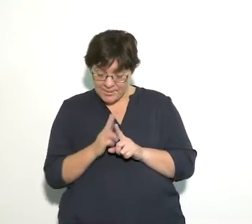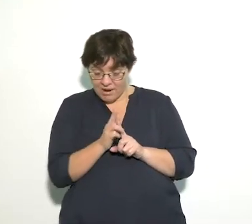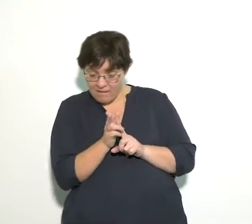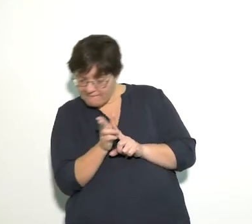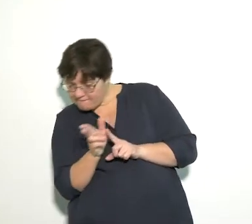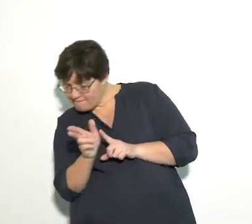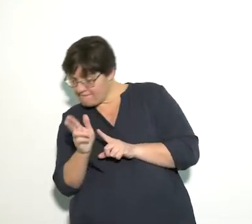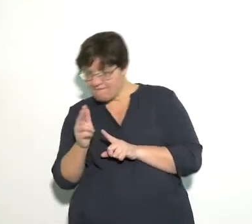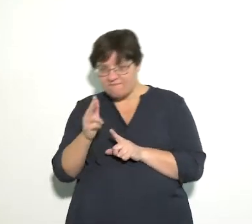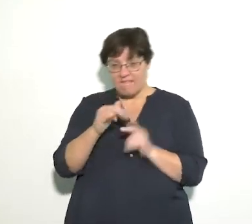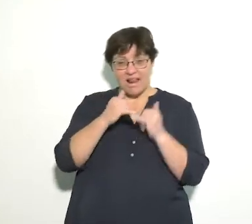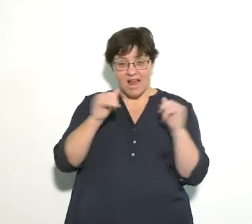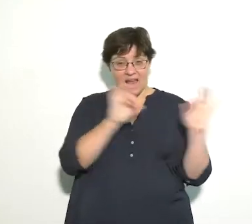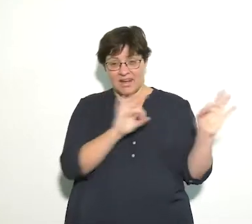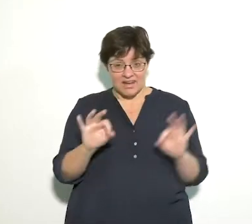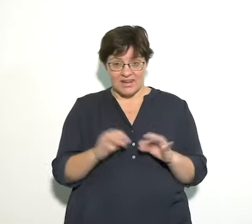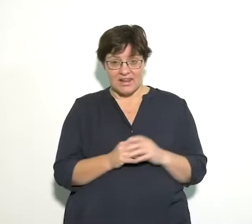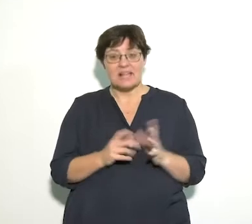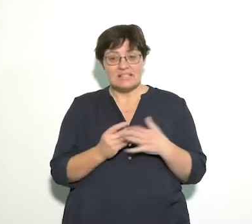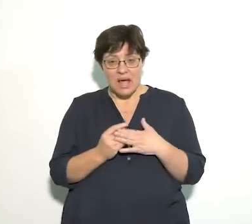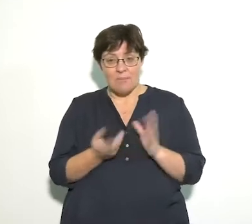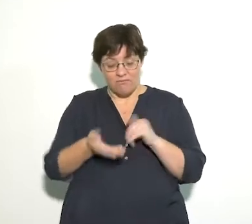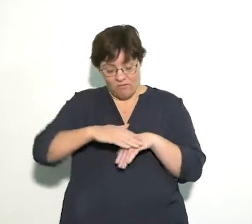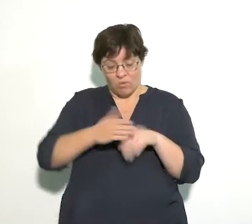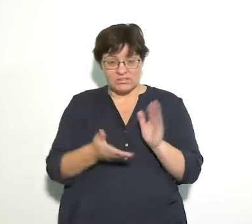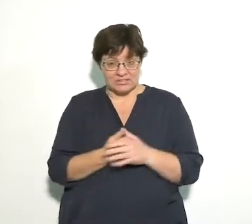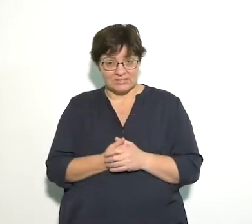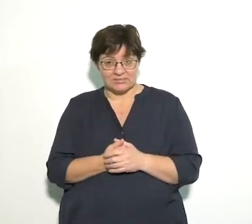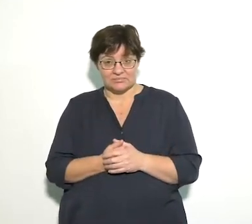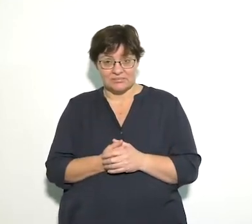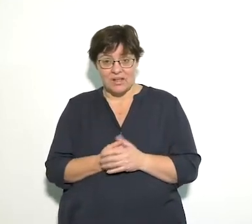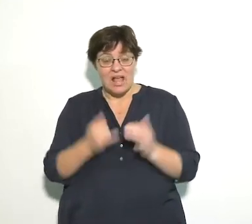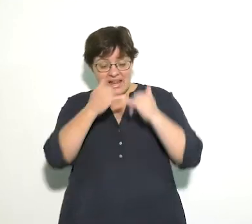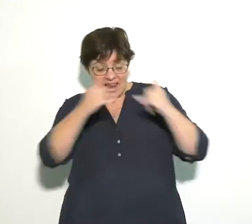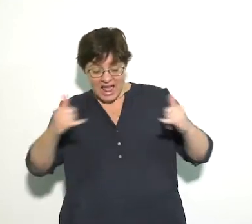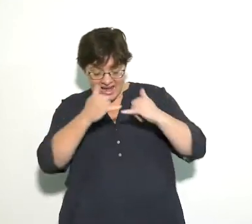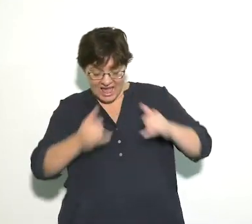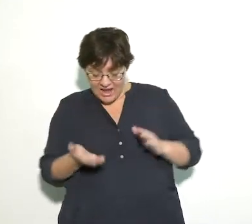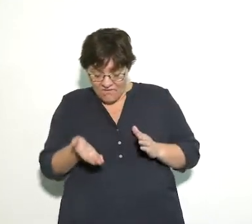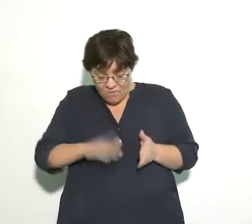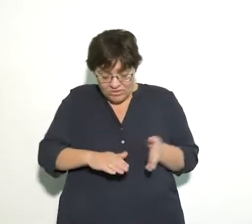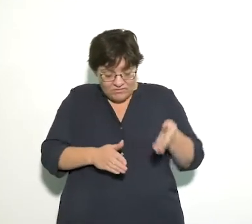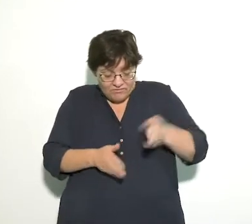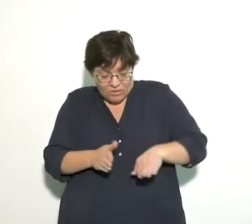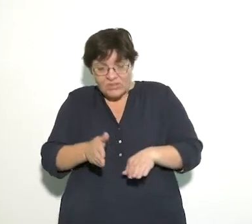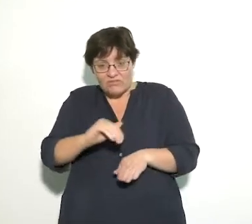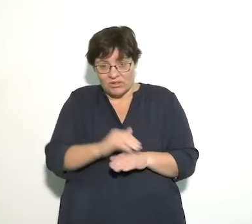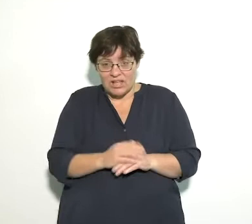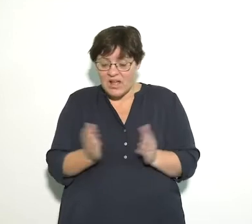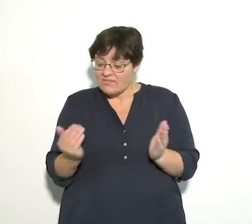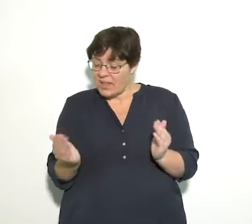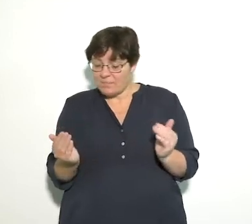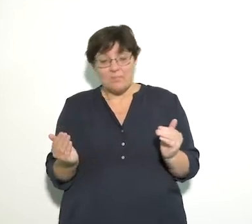I've cut along all the solid lines and I've even folded it. So I've started folding on all the solid lines as well